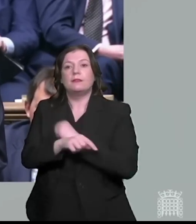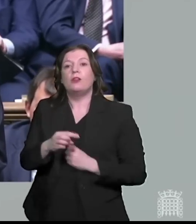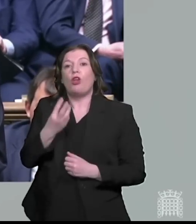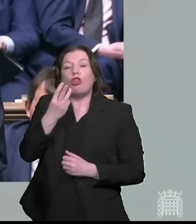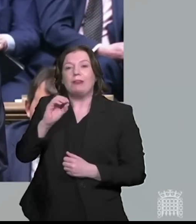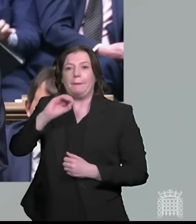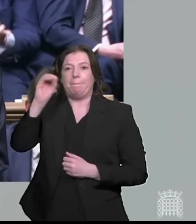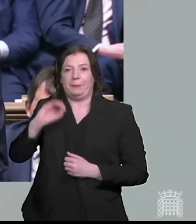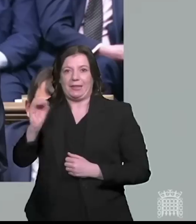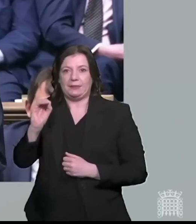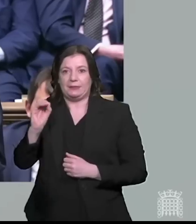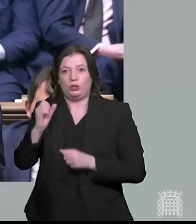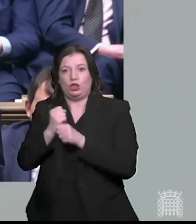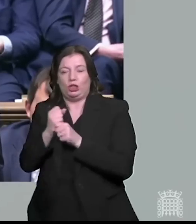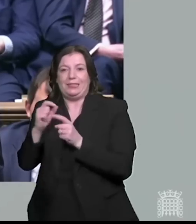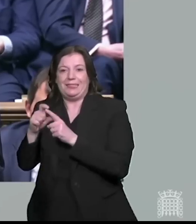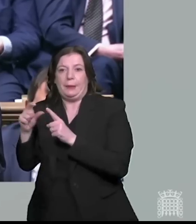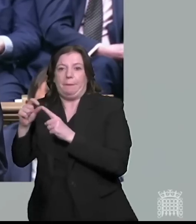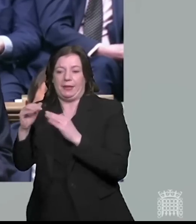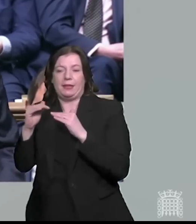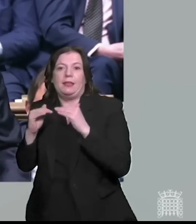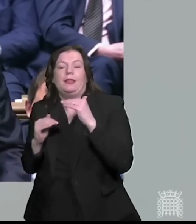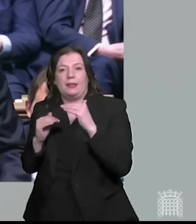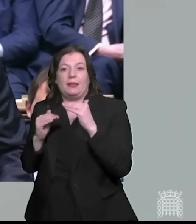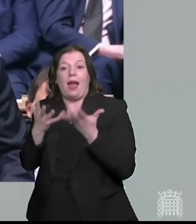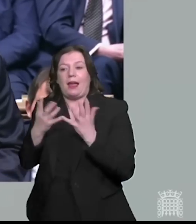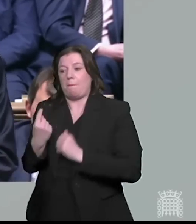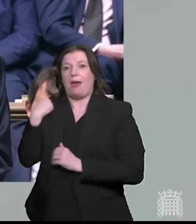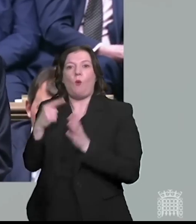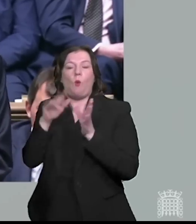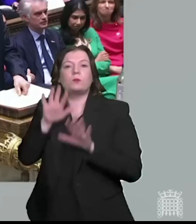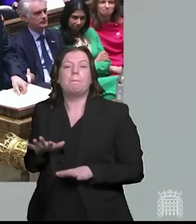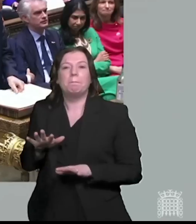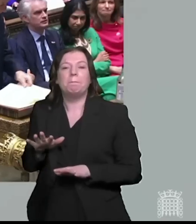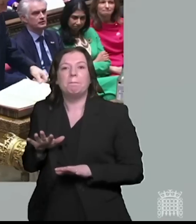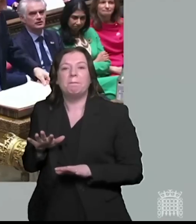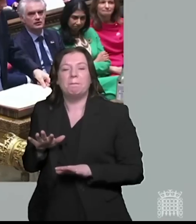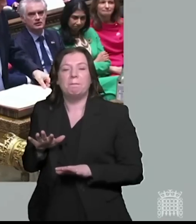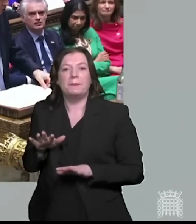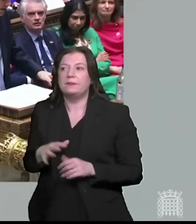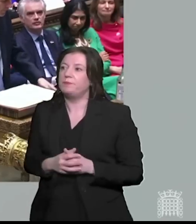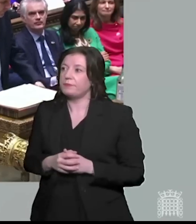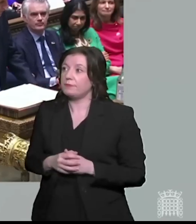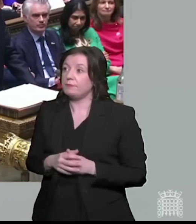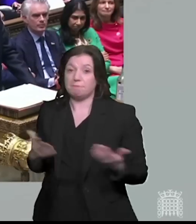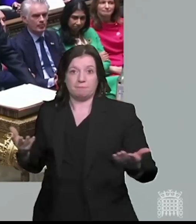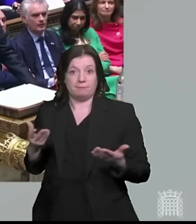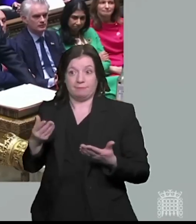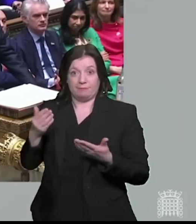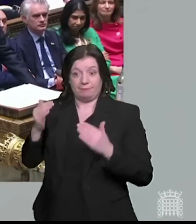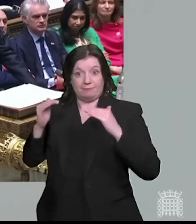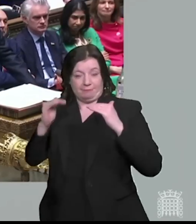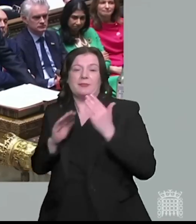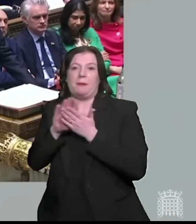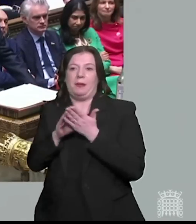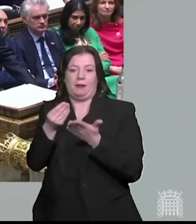3 percentage points of GDP lower than it was in the autumn. That means more money for our public